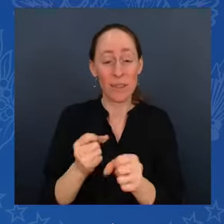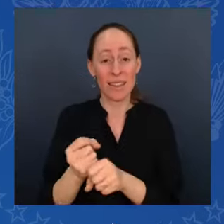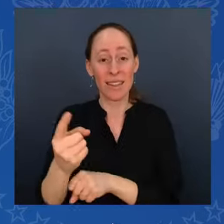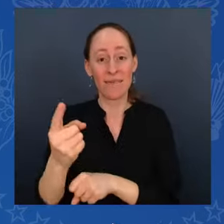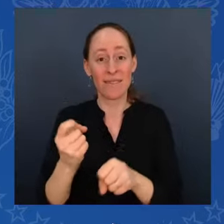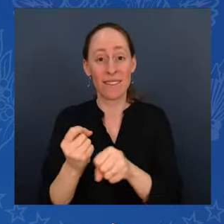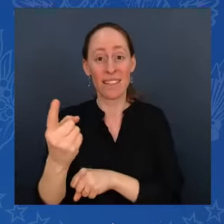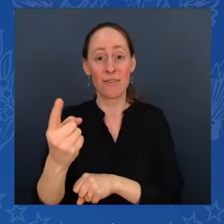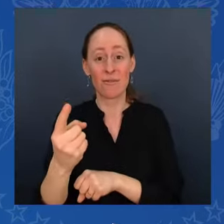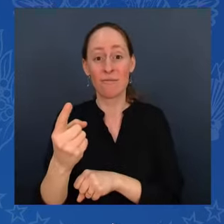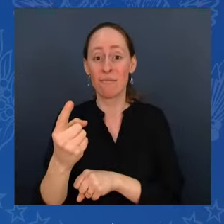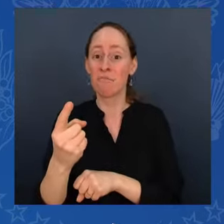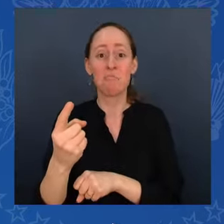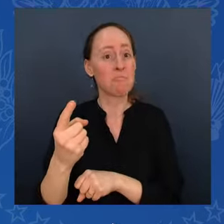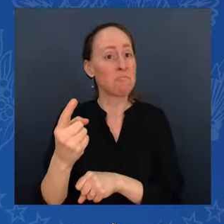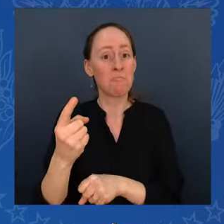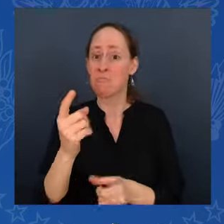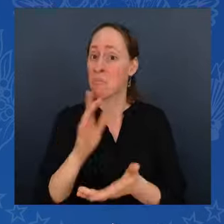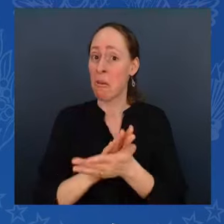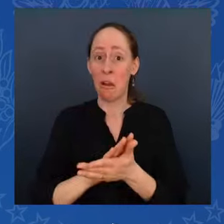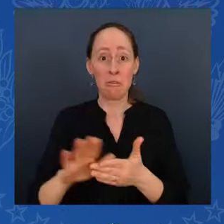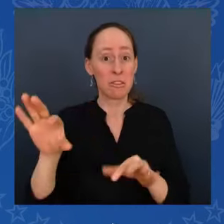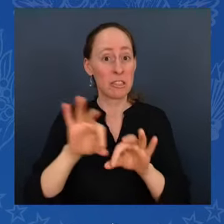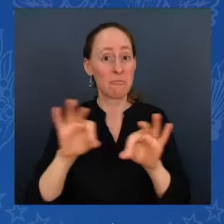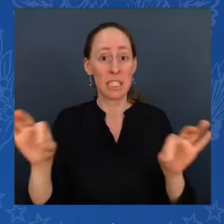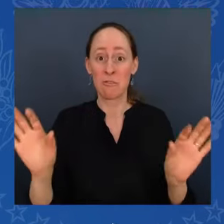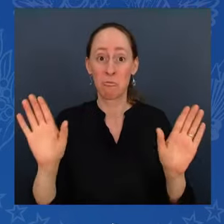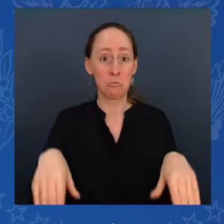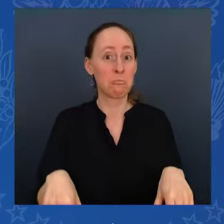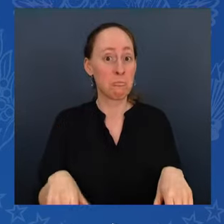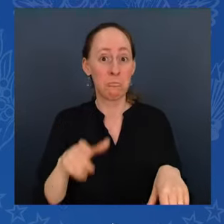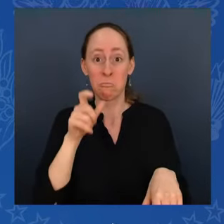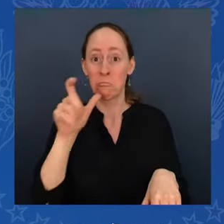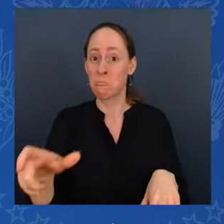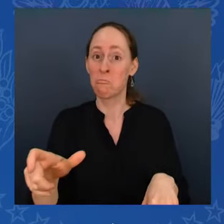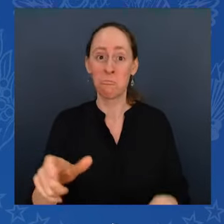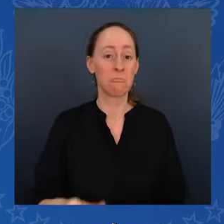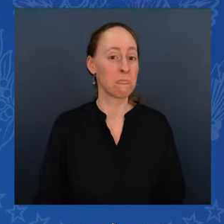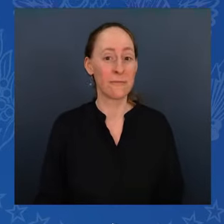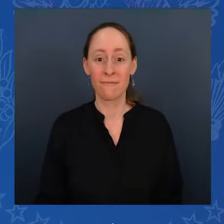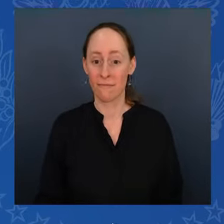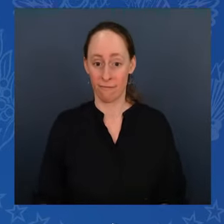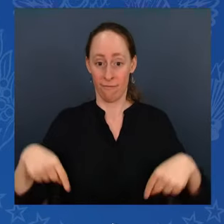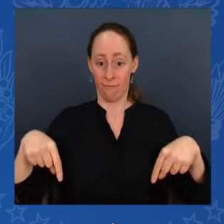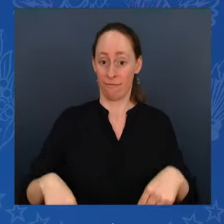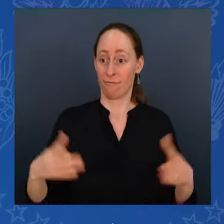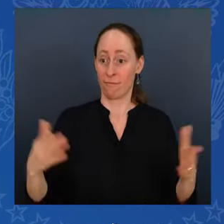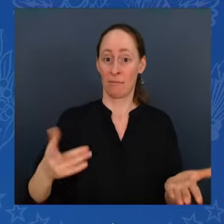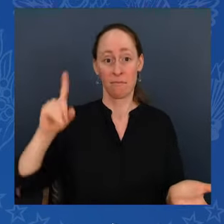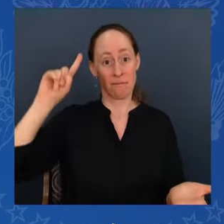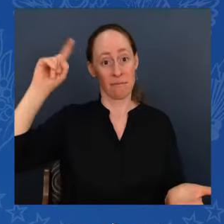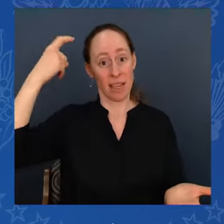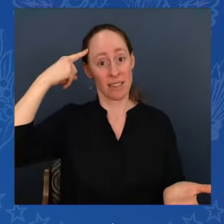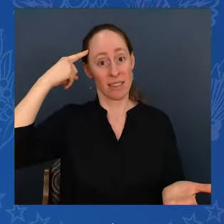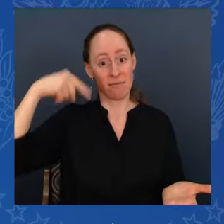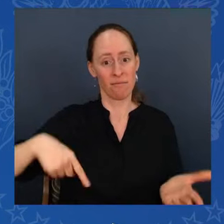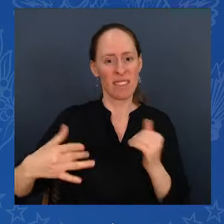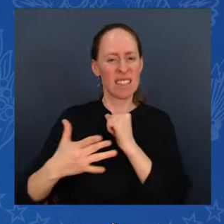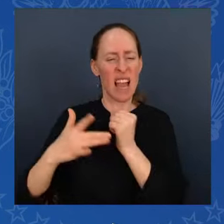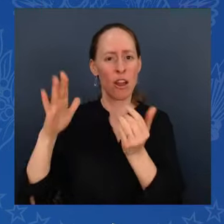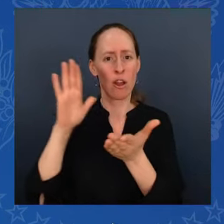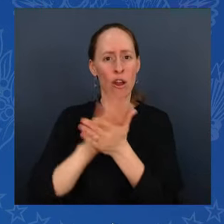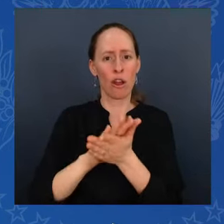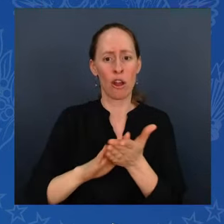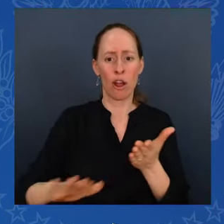Programs like the one that taught right here at Madison Technical College lead good-paying jobs in high-growth fields and clean energy, healthcare,